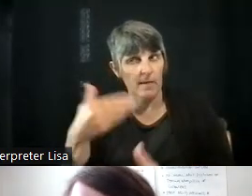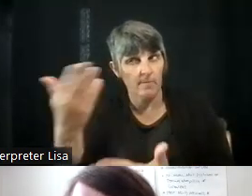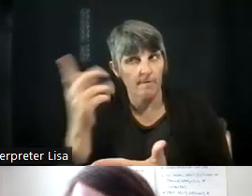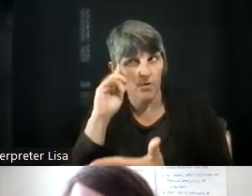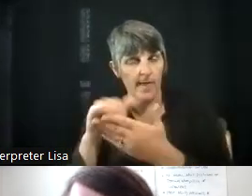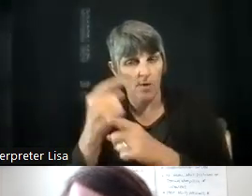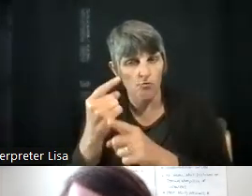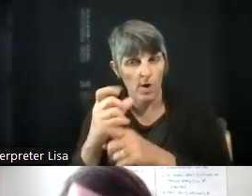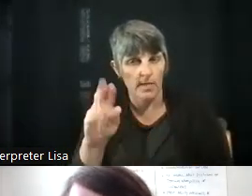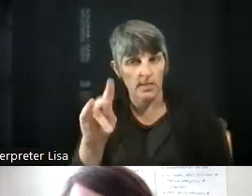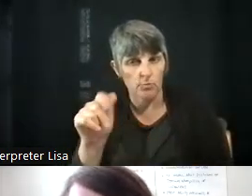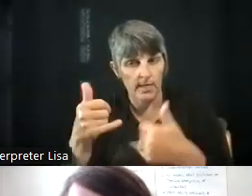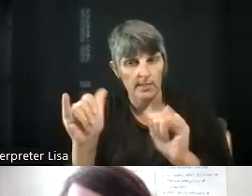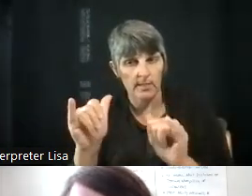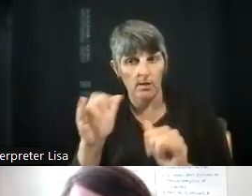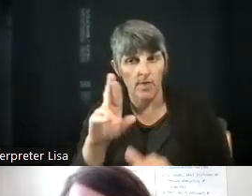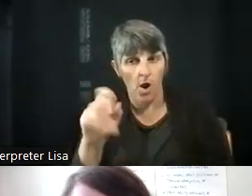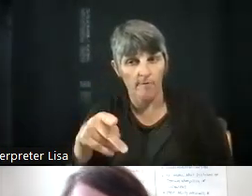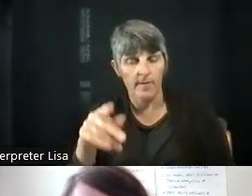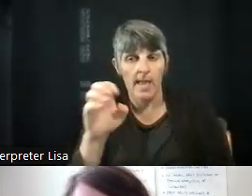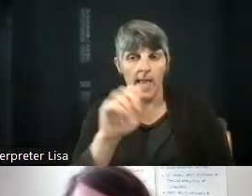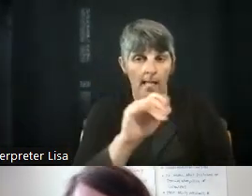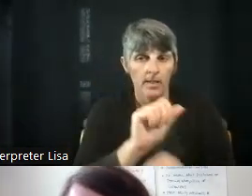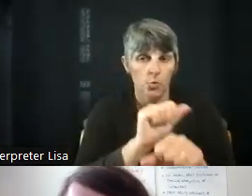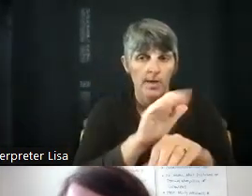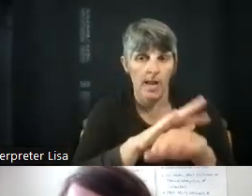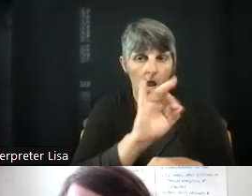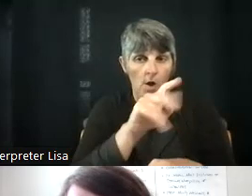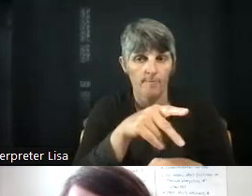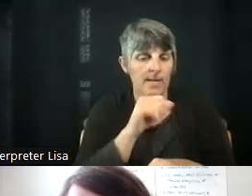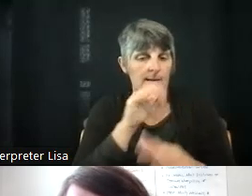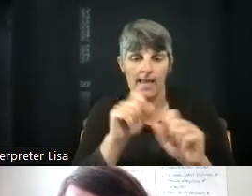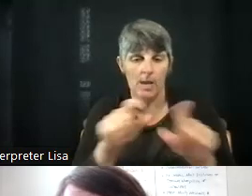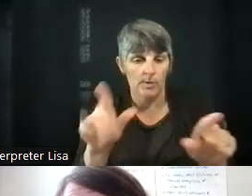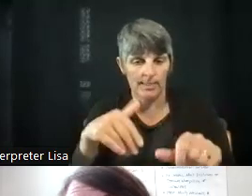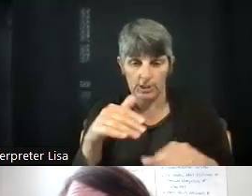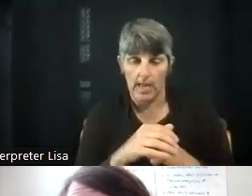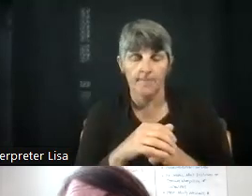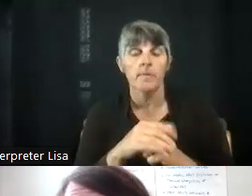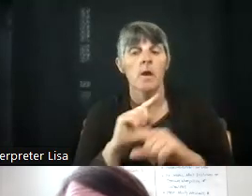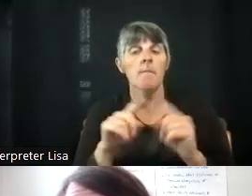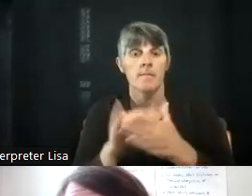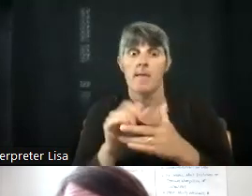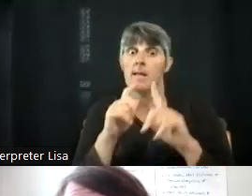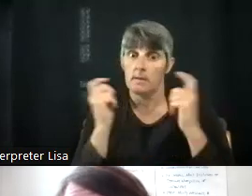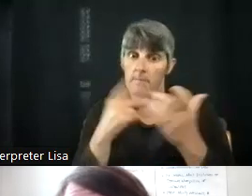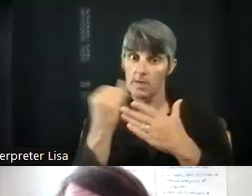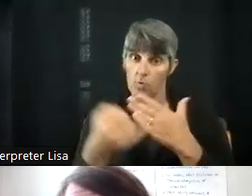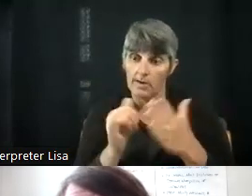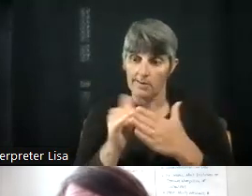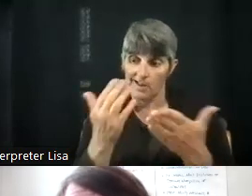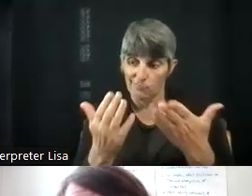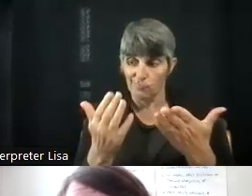right, Sabrina? We're still the RFP. Ellen's working on the RFP. I think it hasn't been released yet, but that's a big project. That's probably